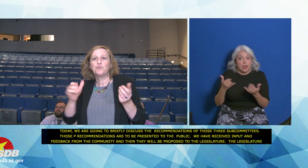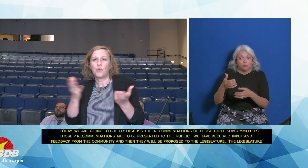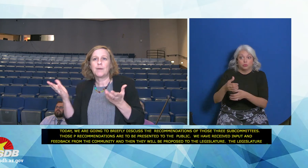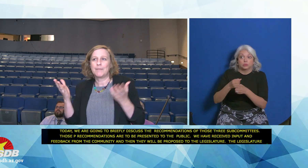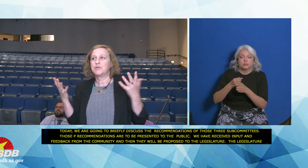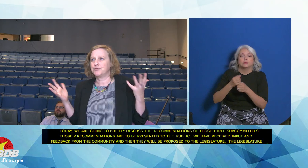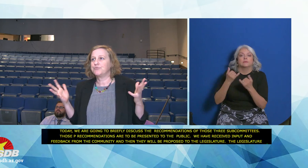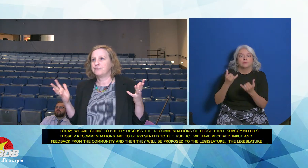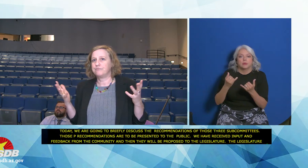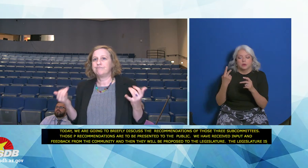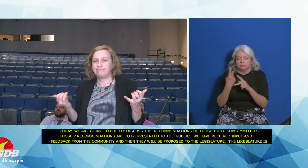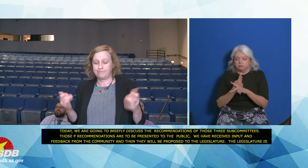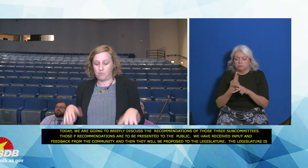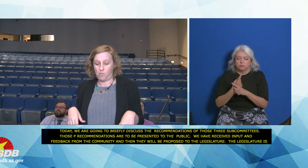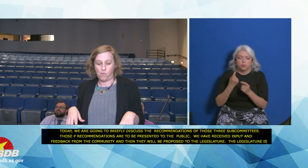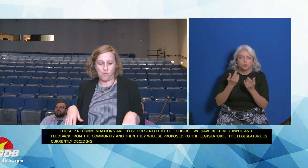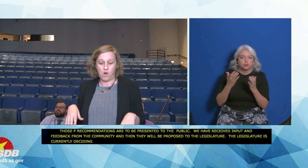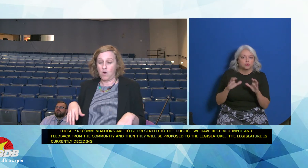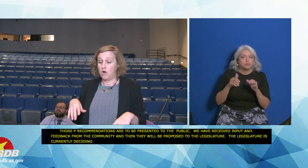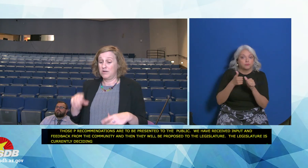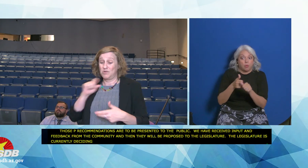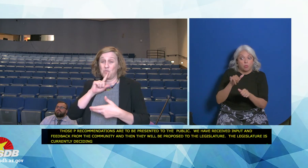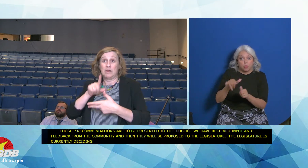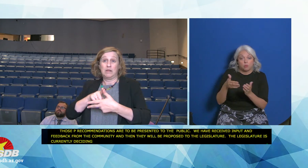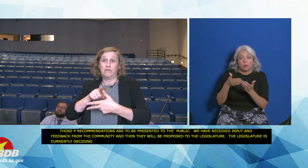to do with those recommendations.